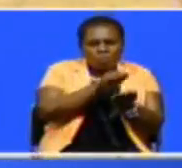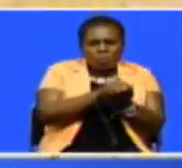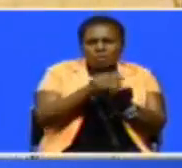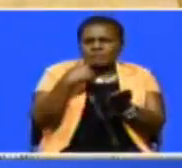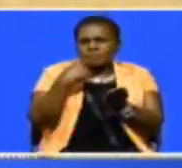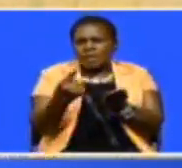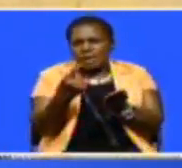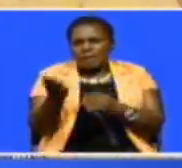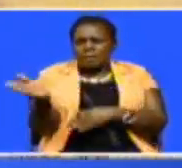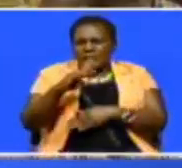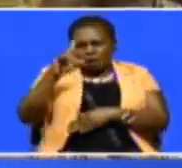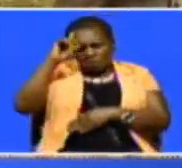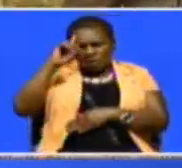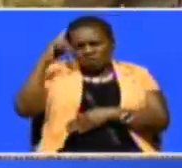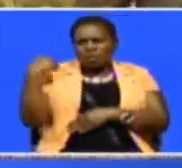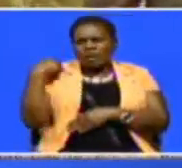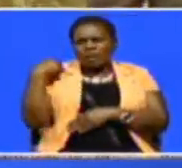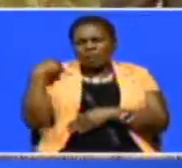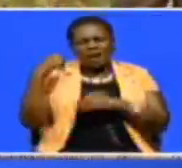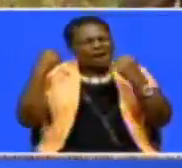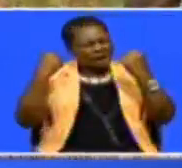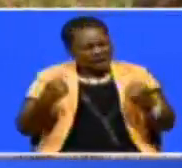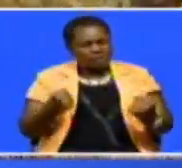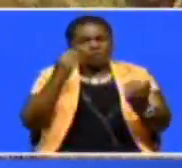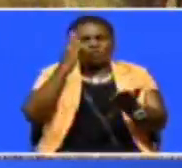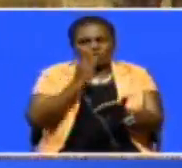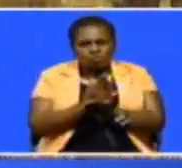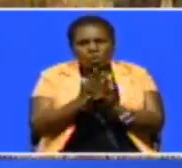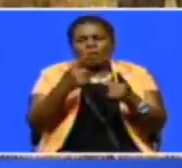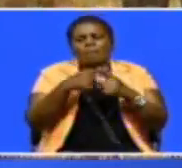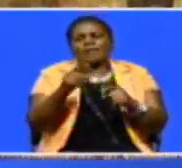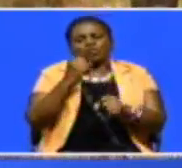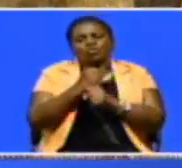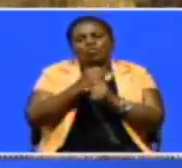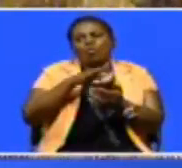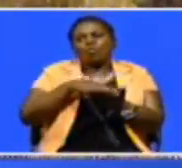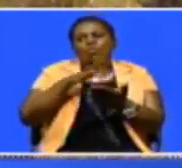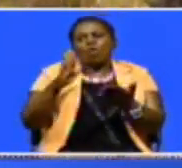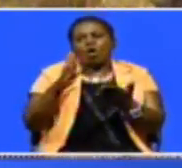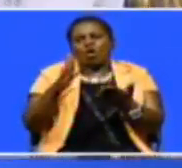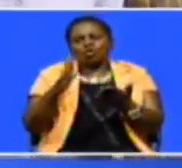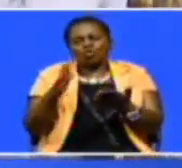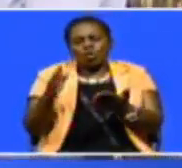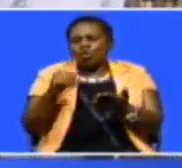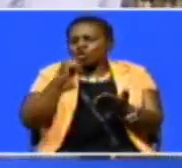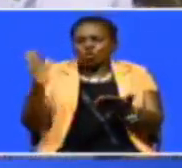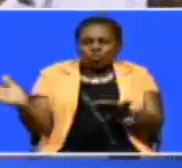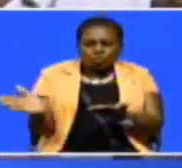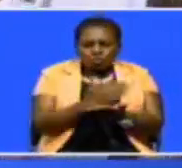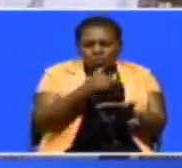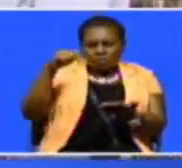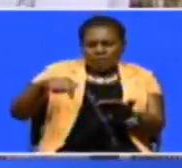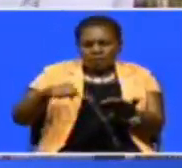argue that returning to the original numbers could be a tall order, more needs to be done to prevent extinction. Today,